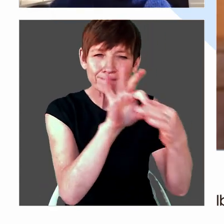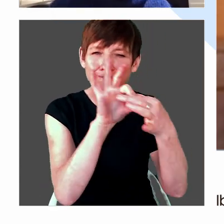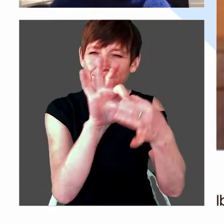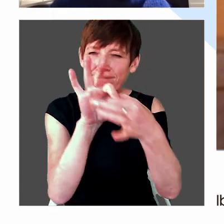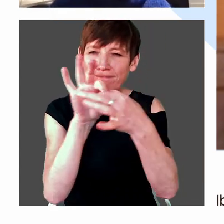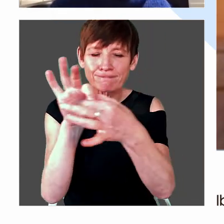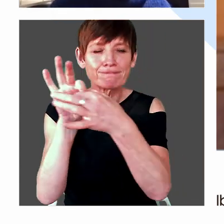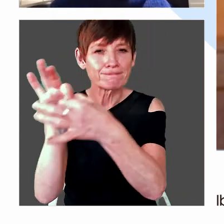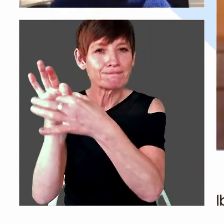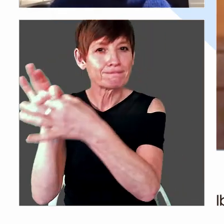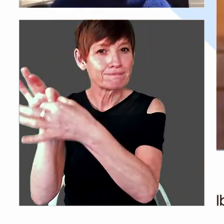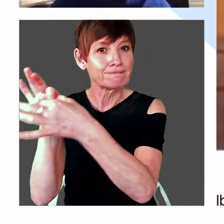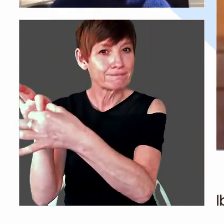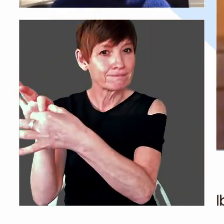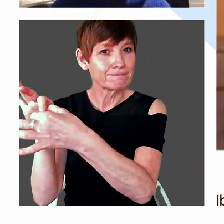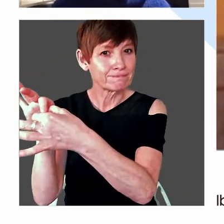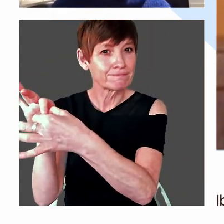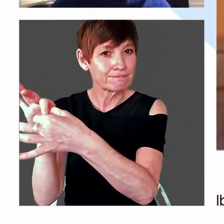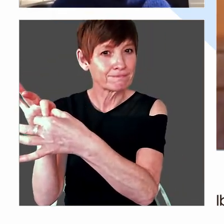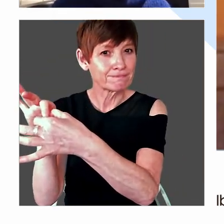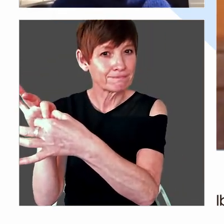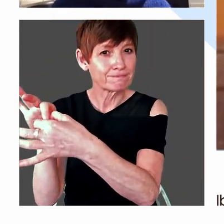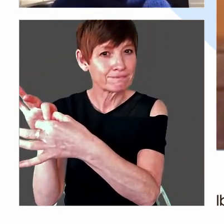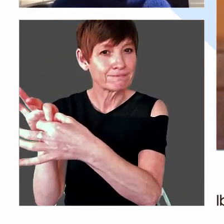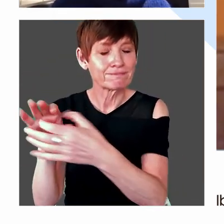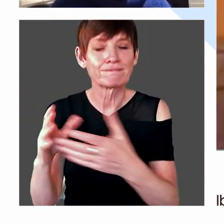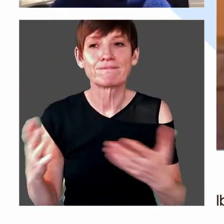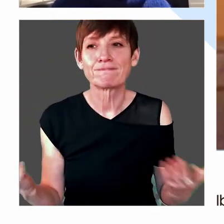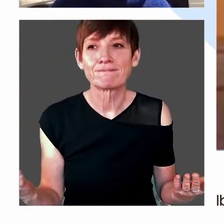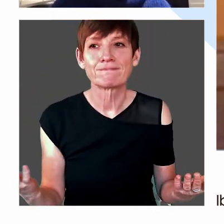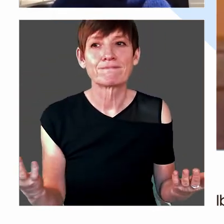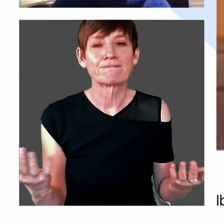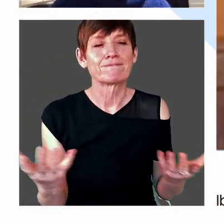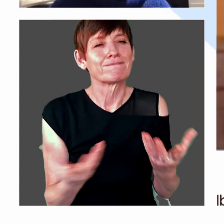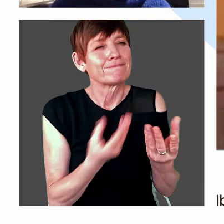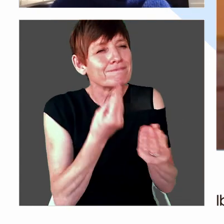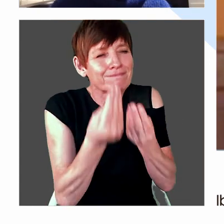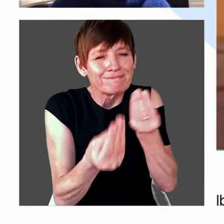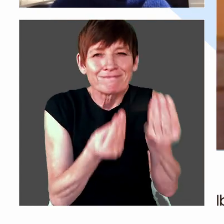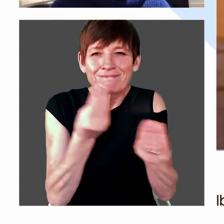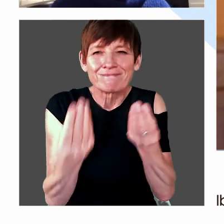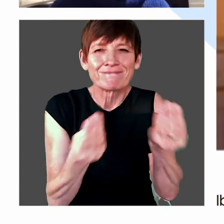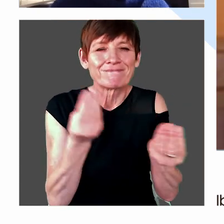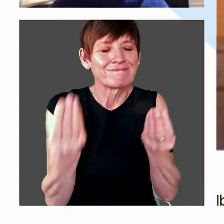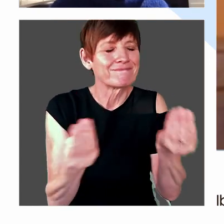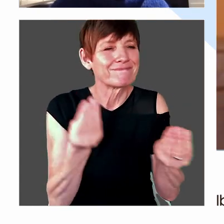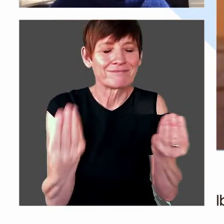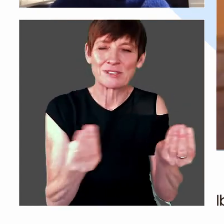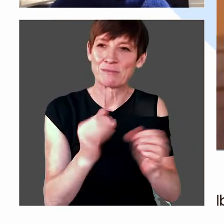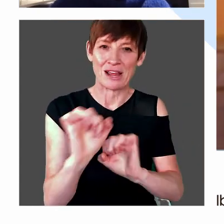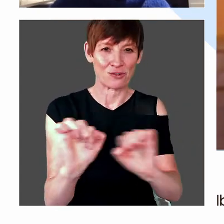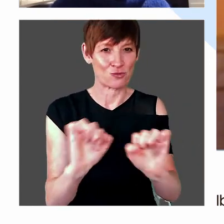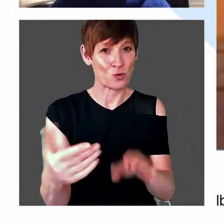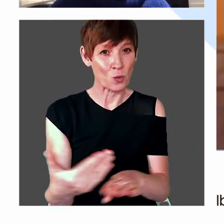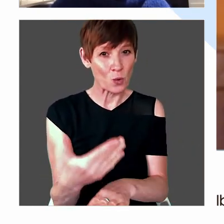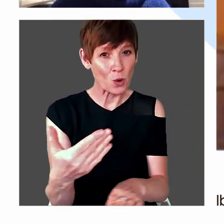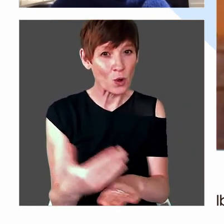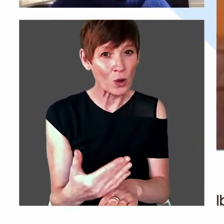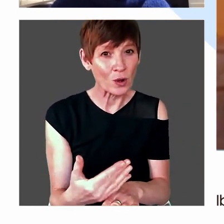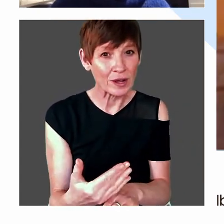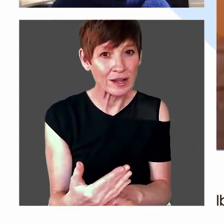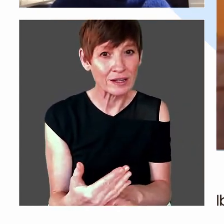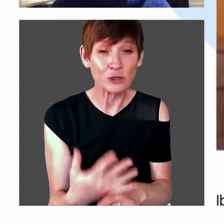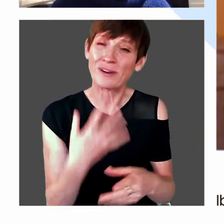and pitch yourself to people you're going to be buying from, which sounds weird, but you're literally you have to be like, I'm a